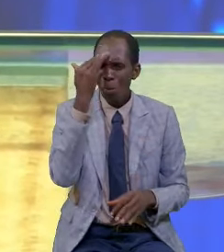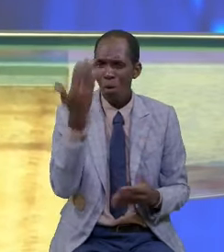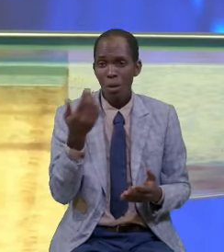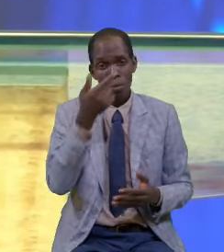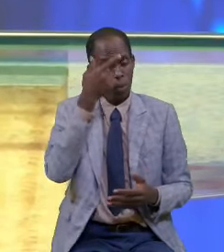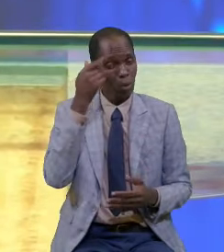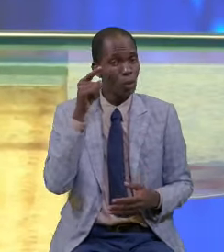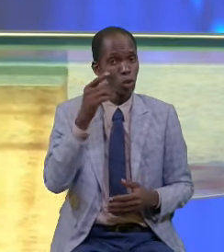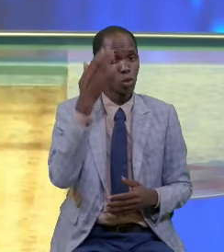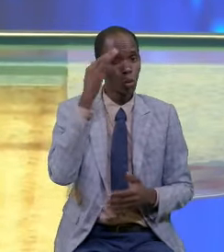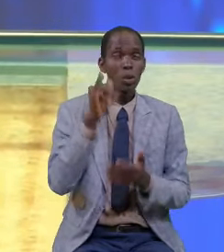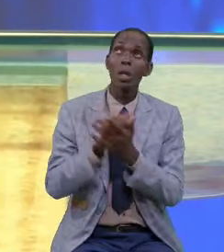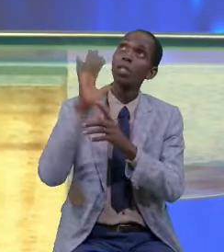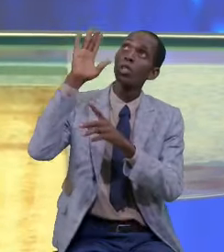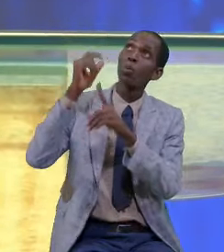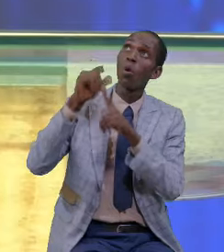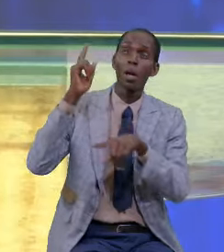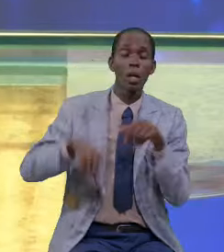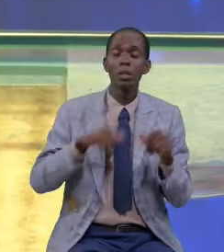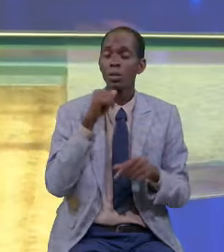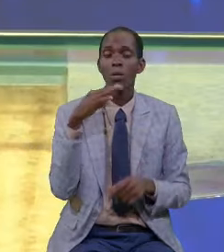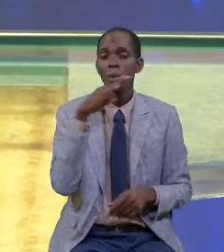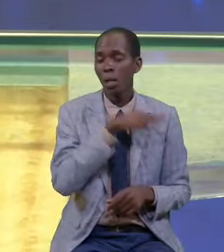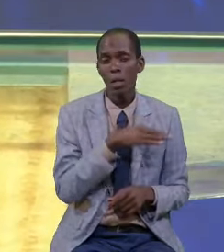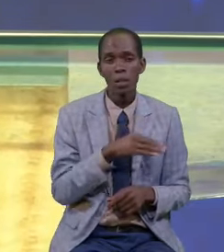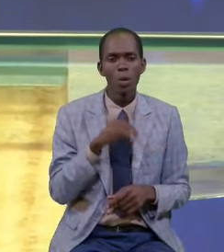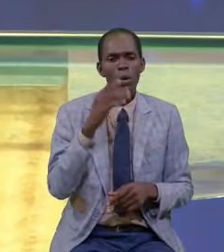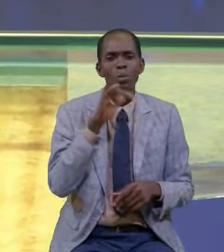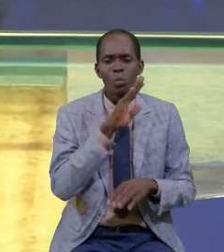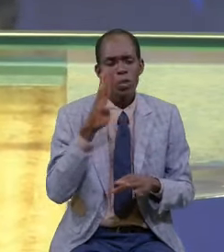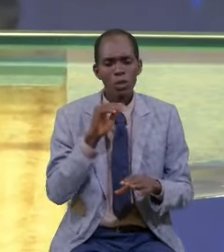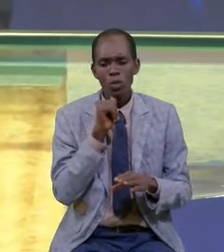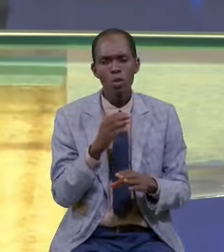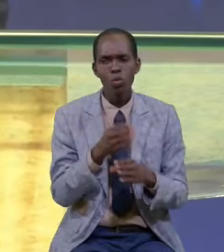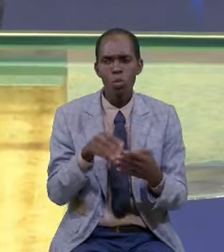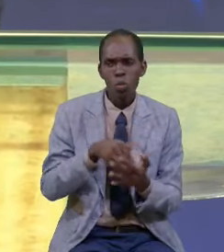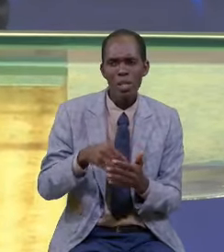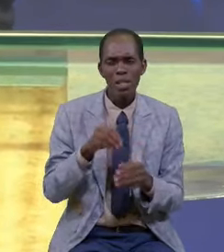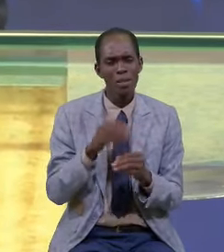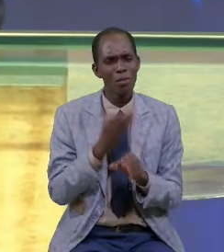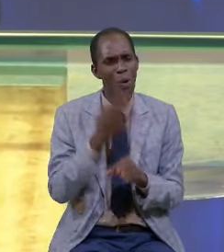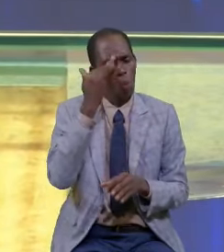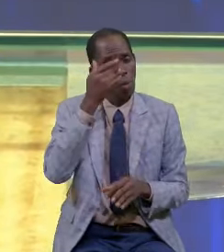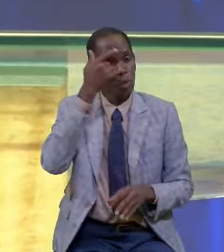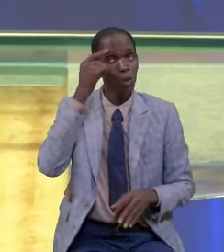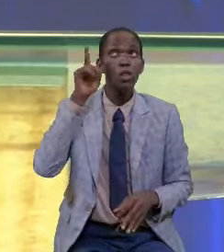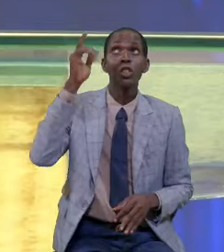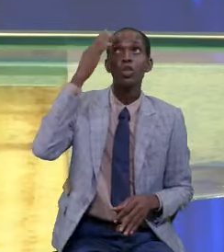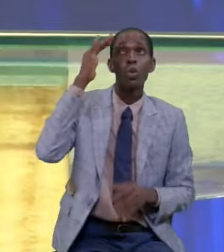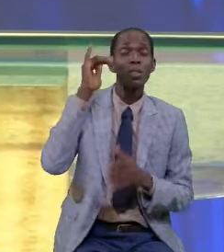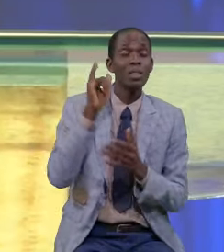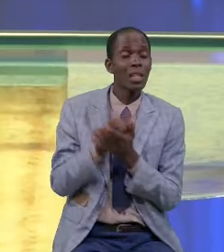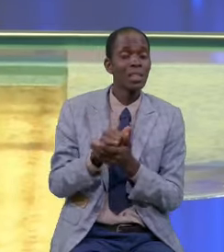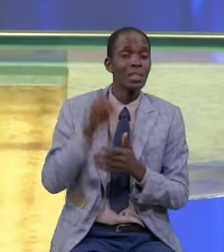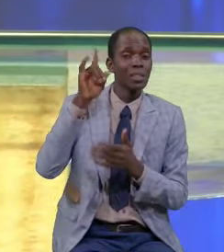cannot lie. And being not weak in faith. Why? Because he knew the one that created the whole earth out